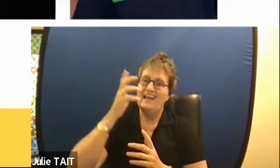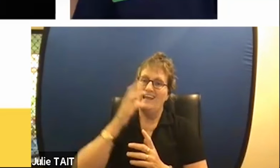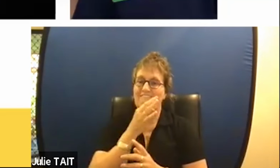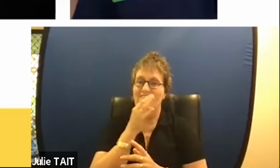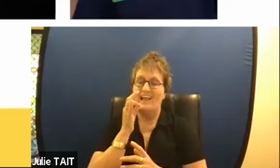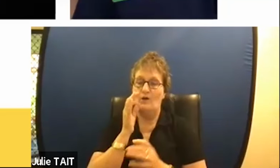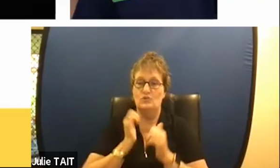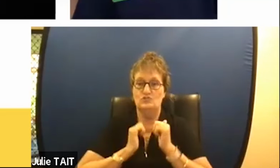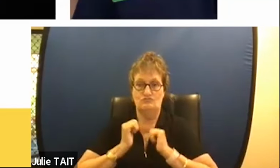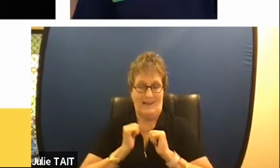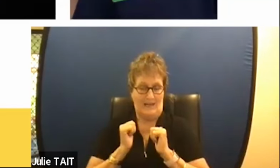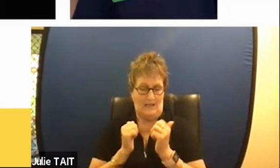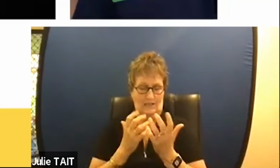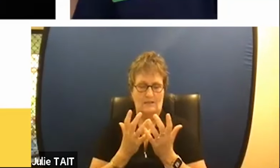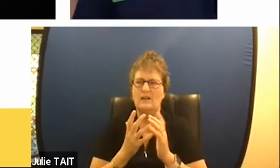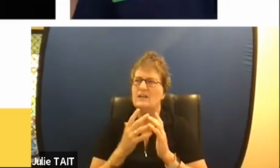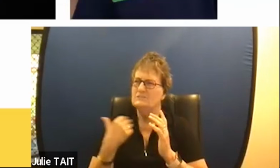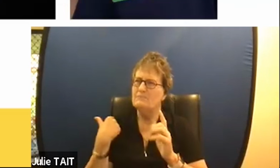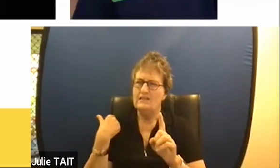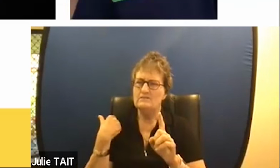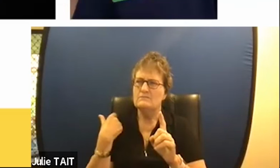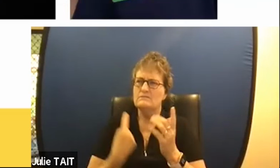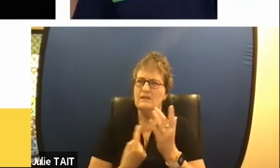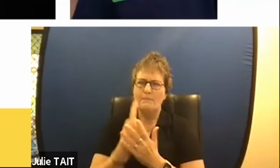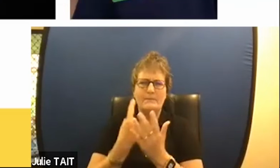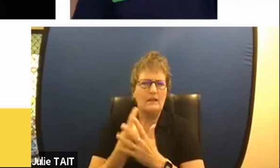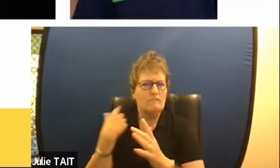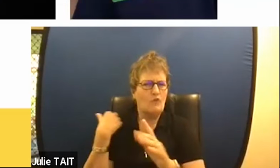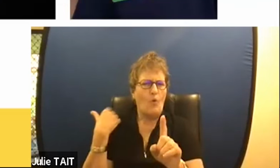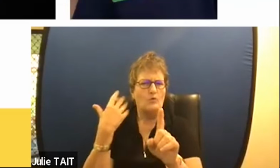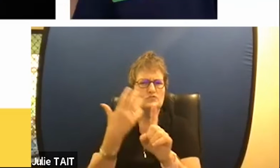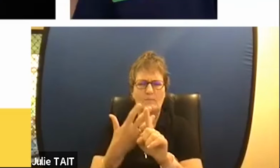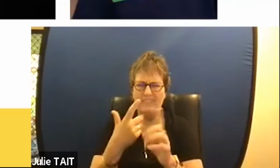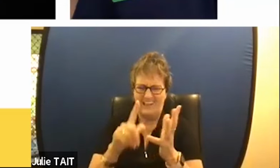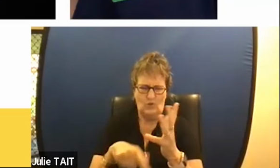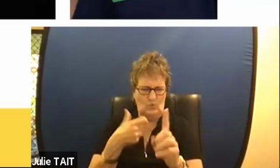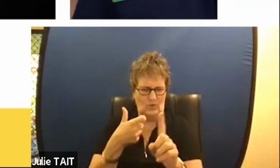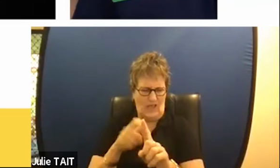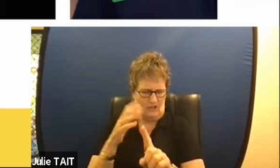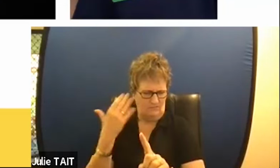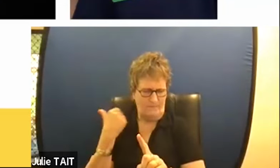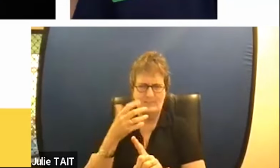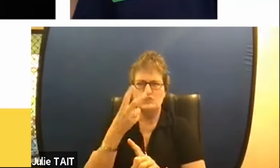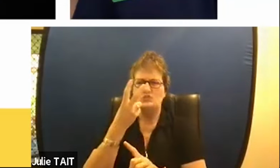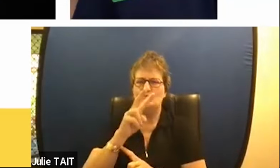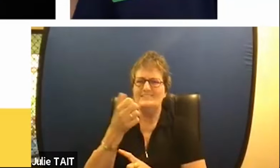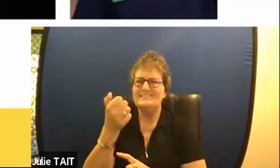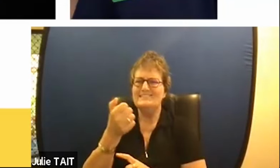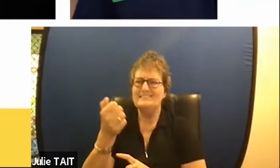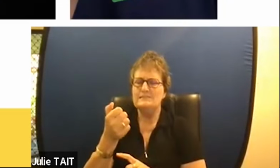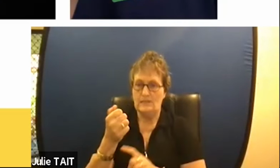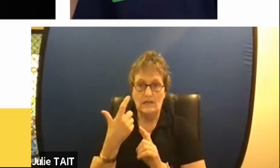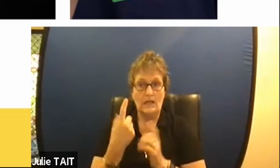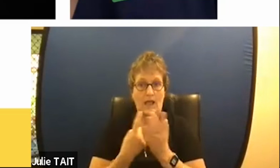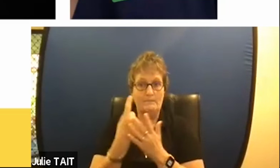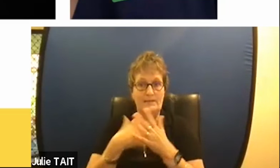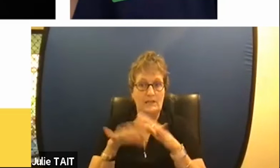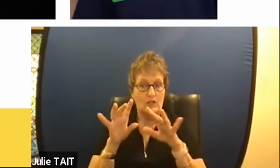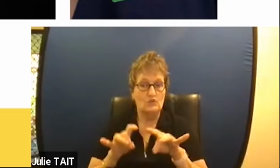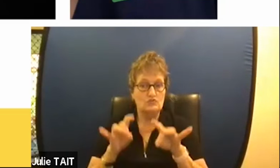has been around for quite a while. It's been in the UK since I think about 2016. It's now picking up in Australia. People with a hidden